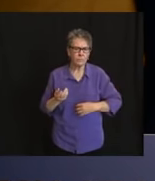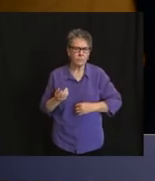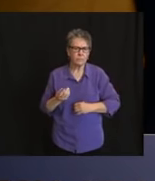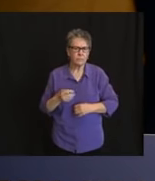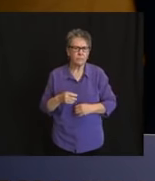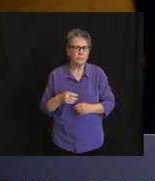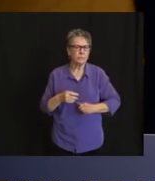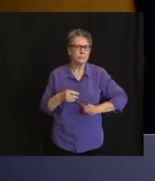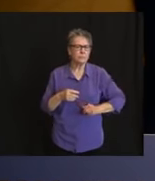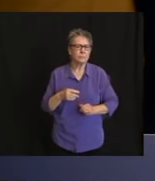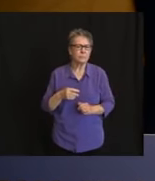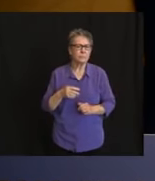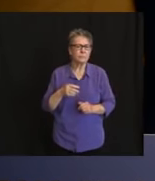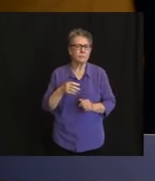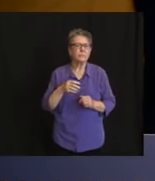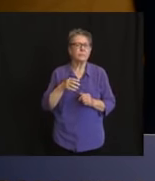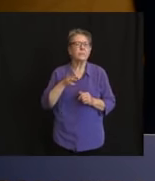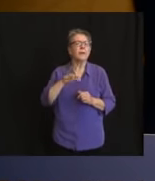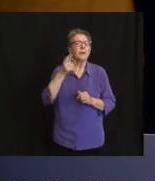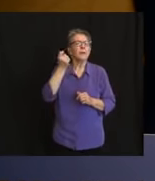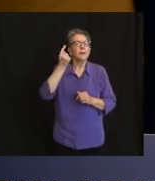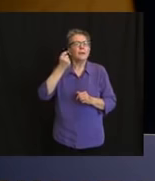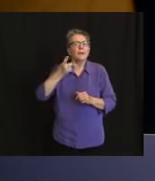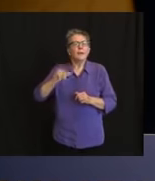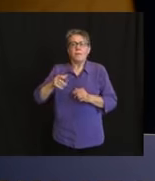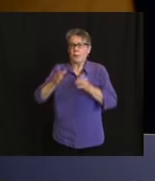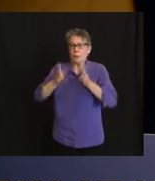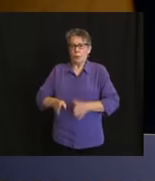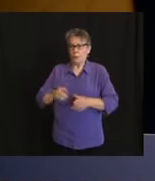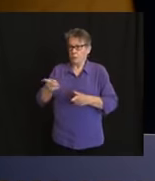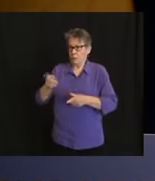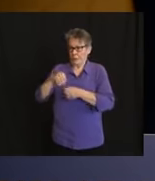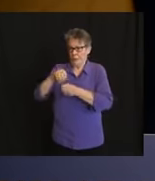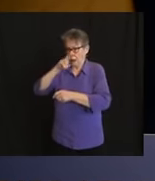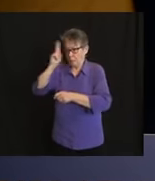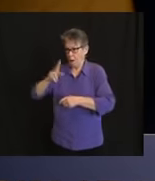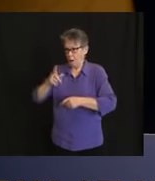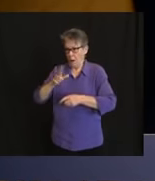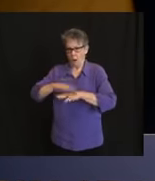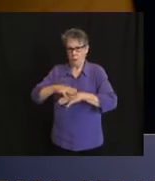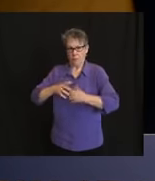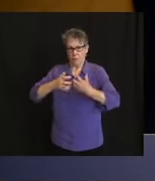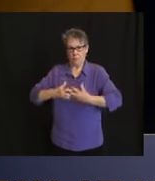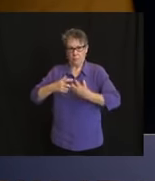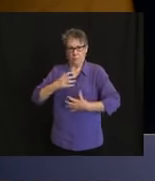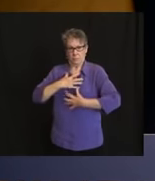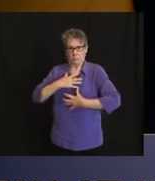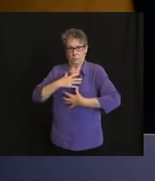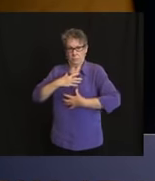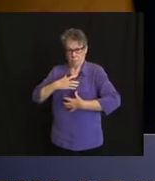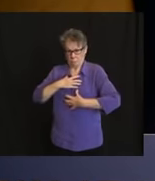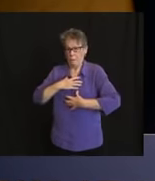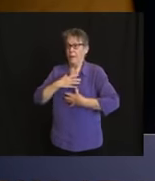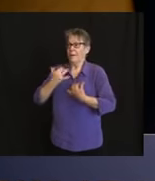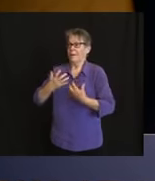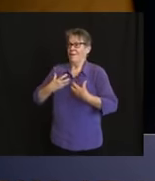pretty critically because the damage to the lungs and the kidneys seem to